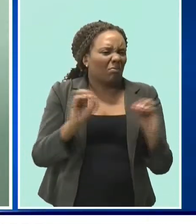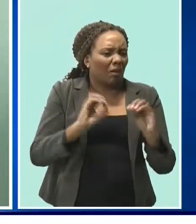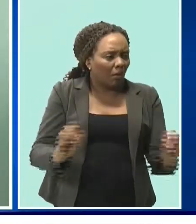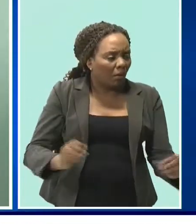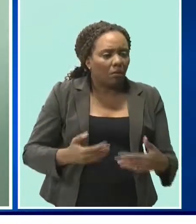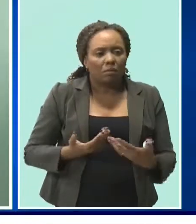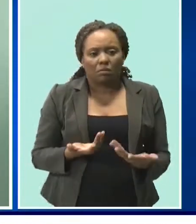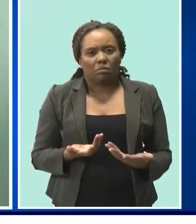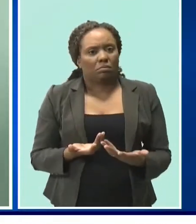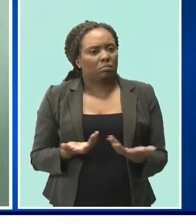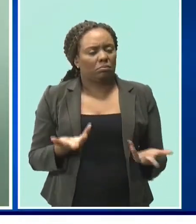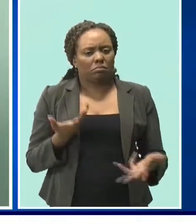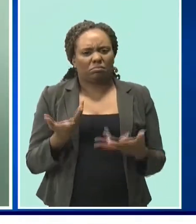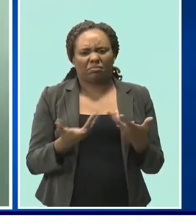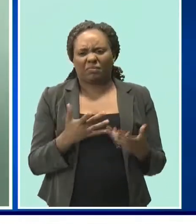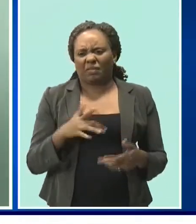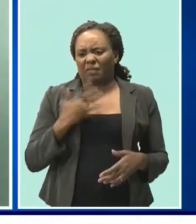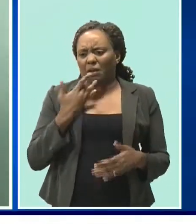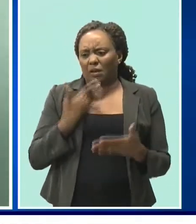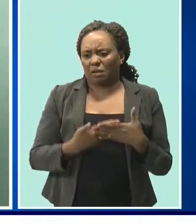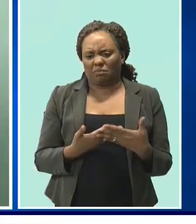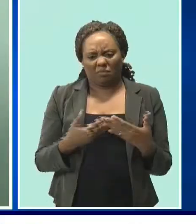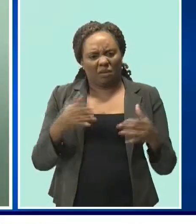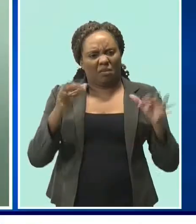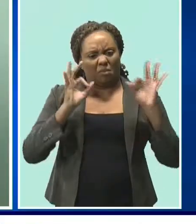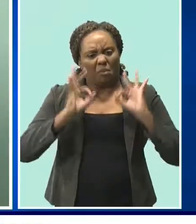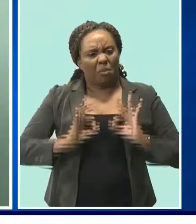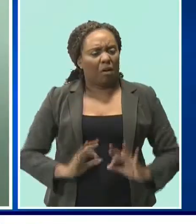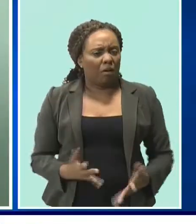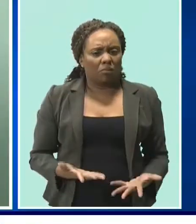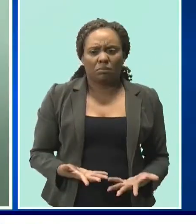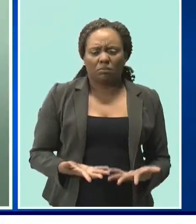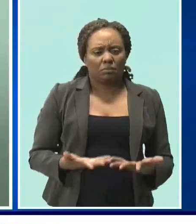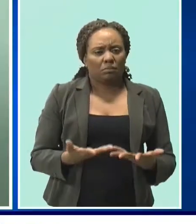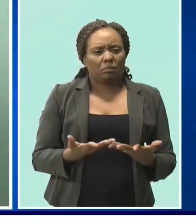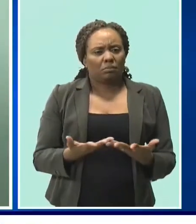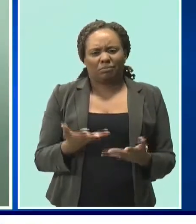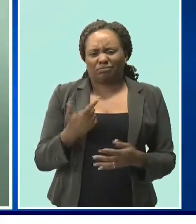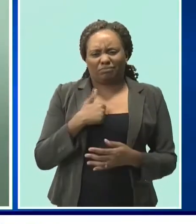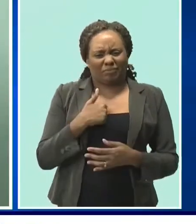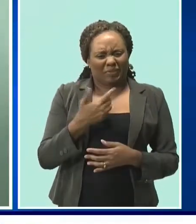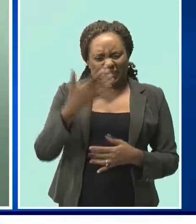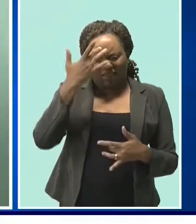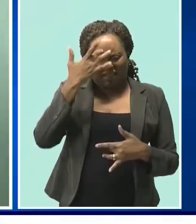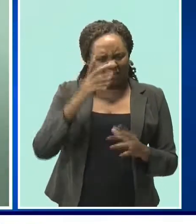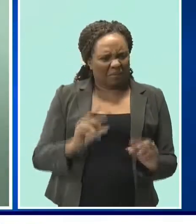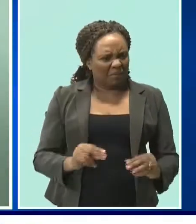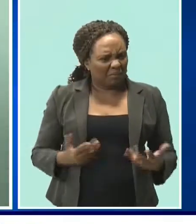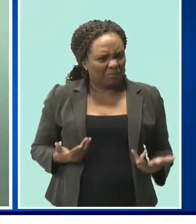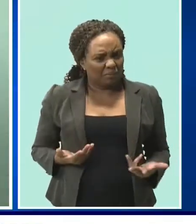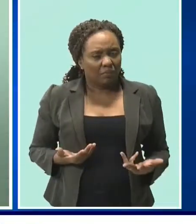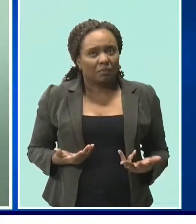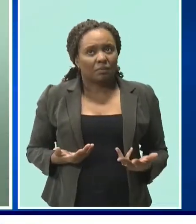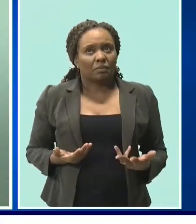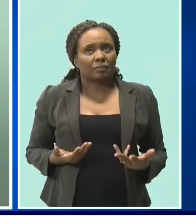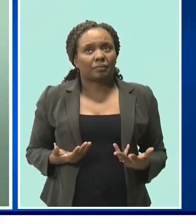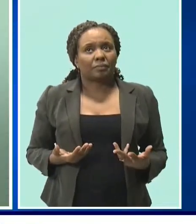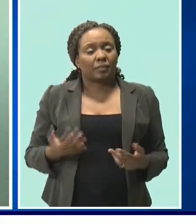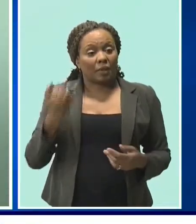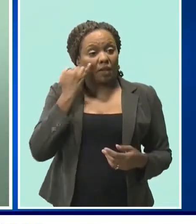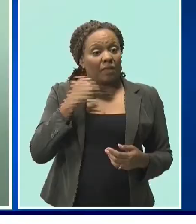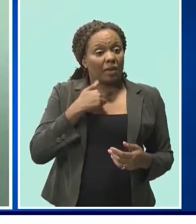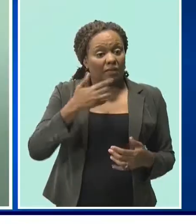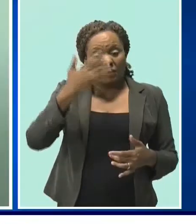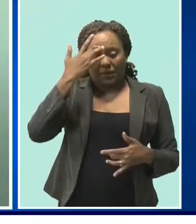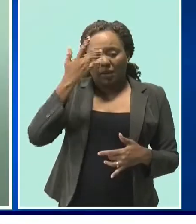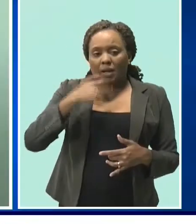any symptoms. When I came, I felt well. I had no reason at all to believe that I was ill. I mean, clearly, had I known I was ill, there's no